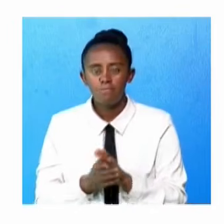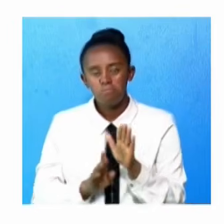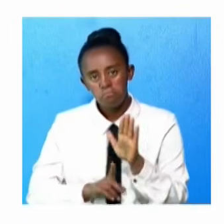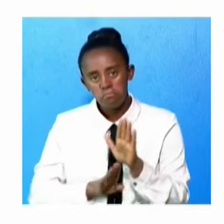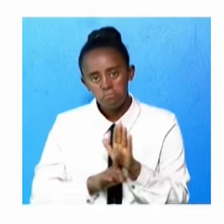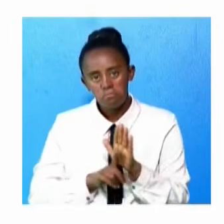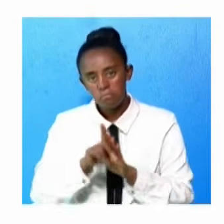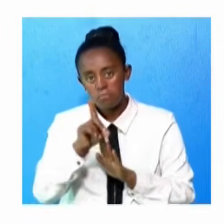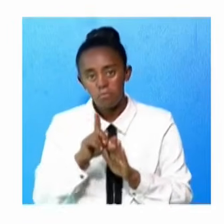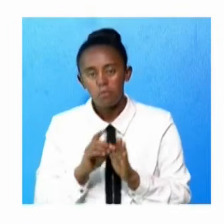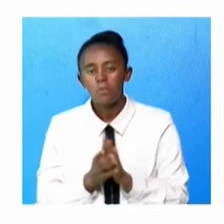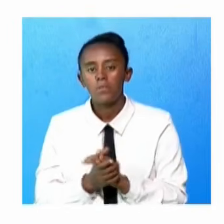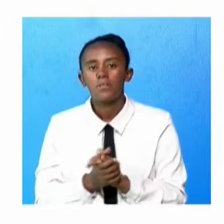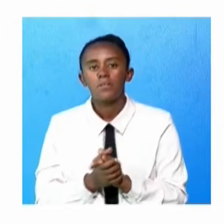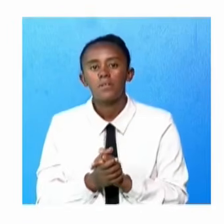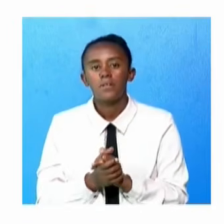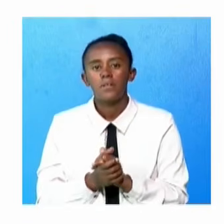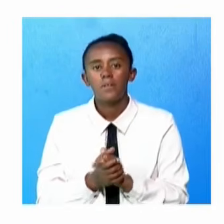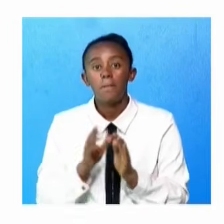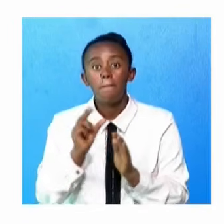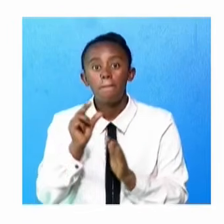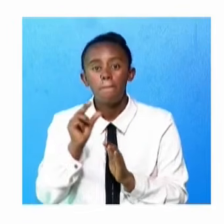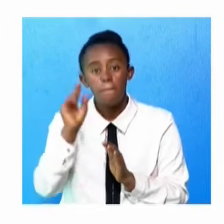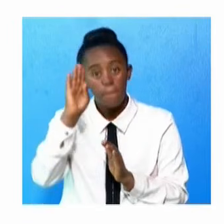Bakala is